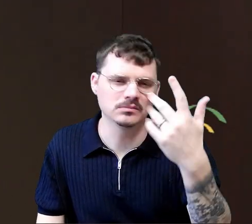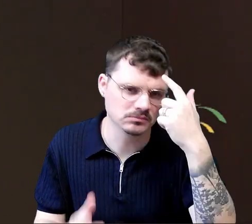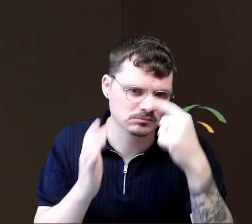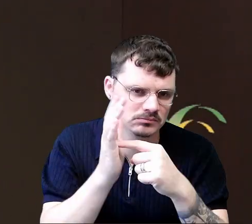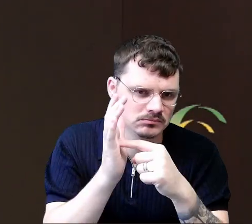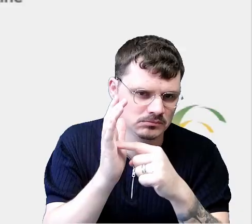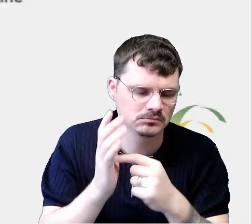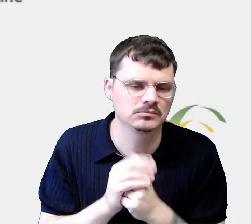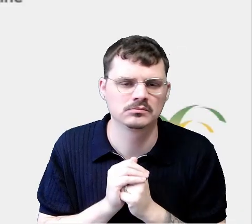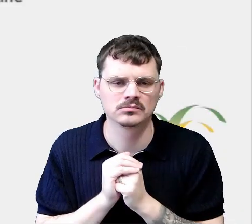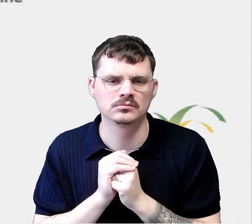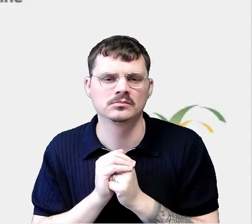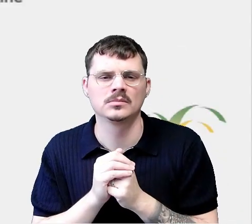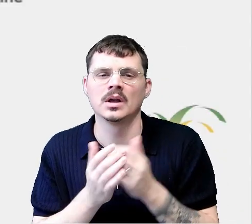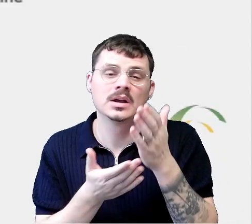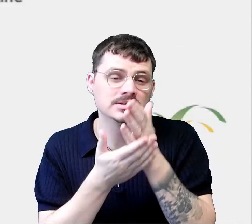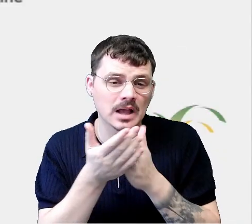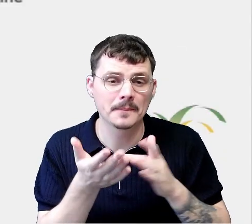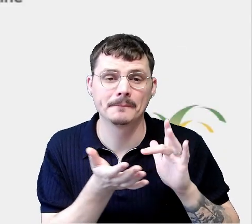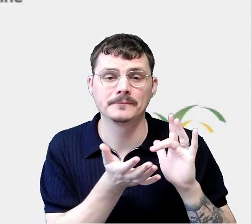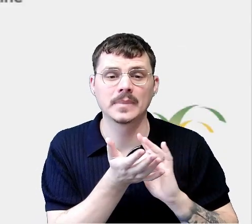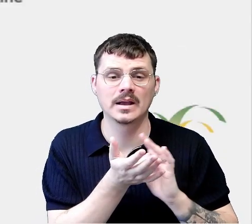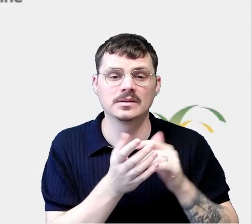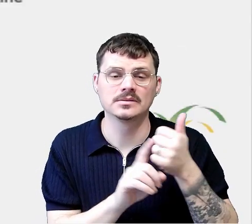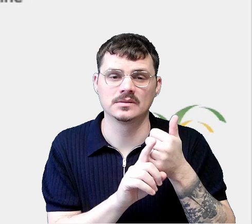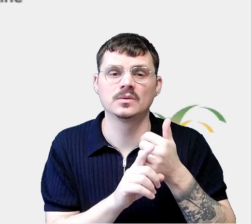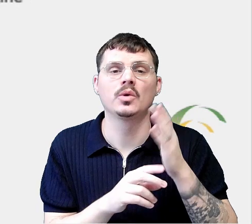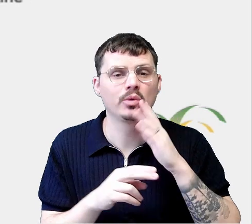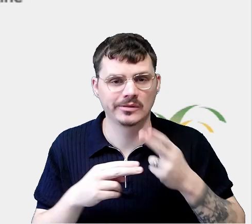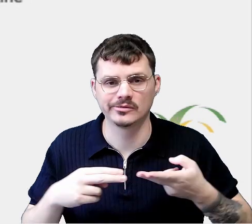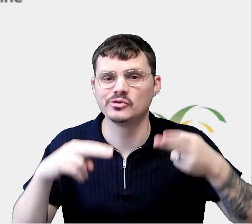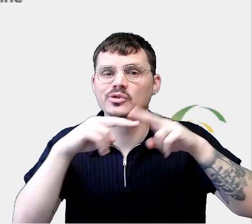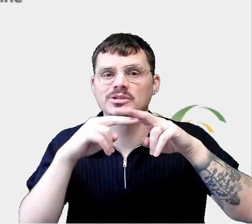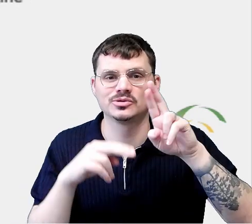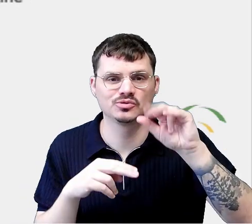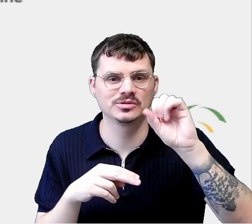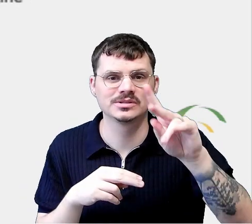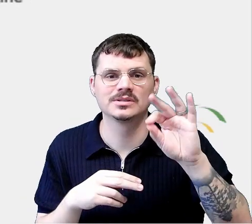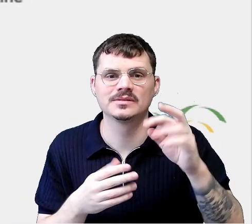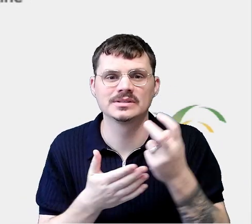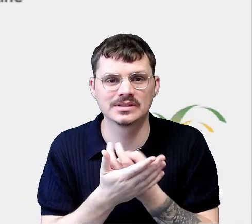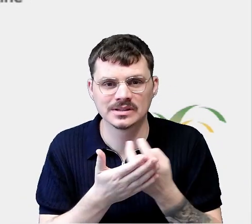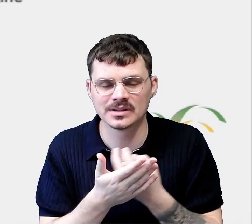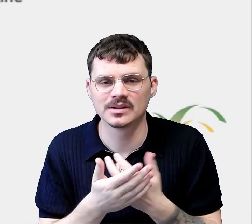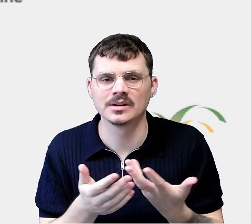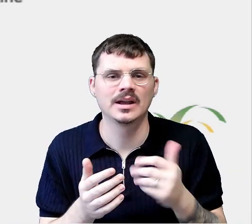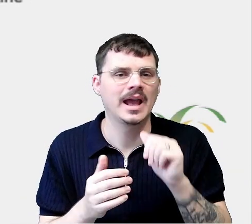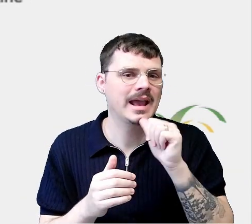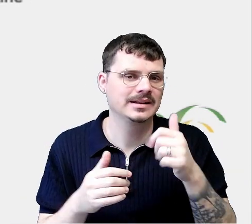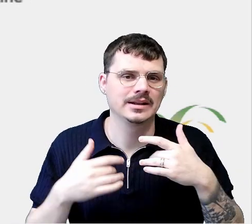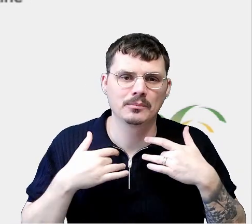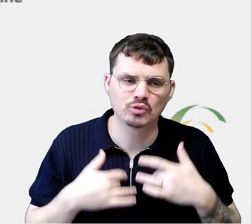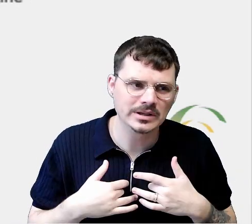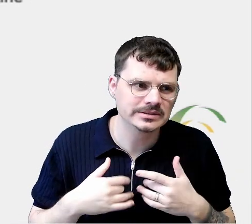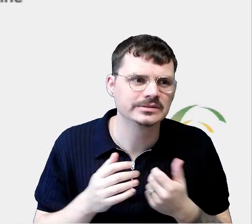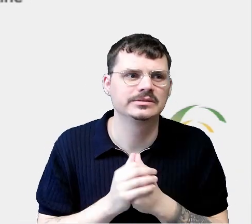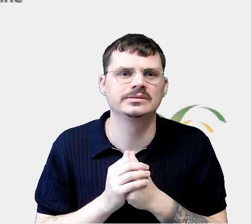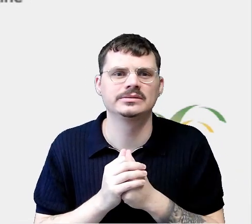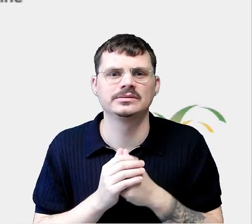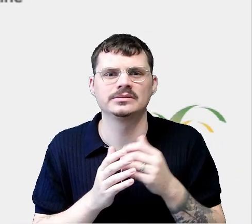nature. Certain medicines increase the risk of seizures, tricyclic antidepressants,